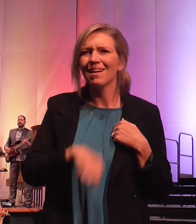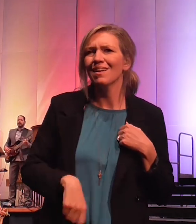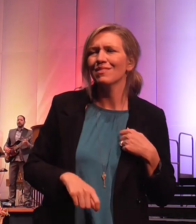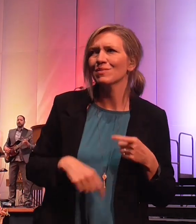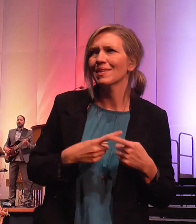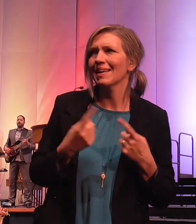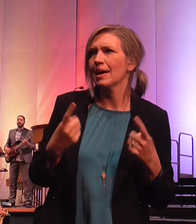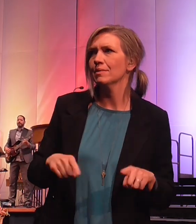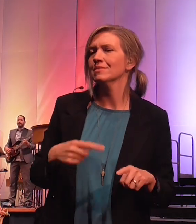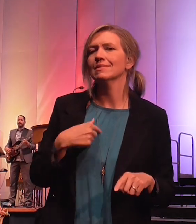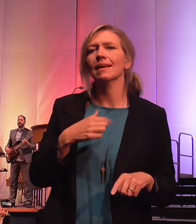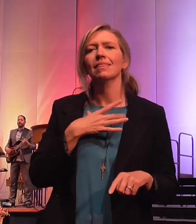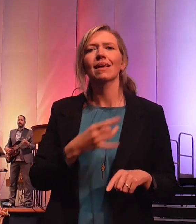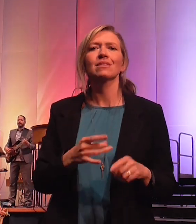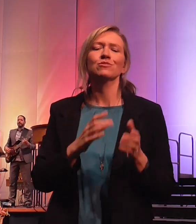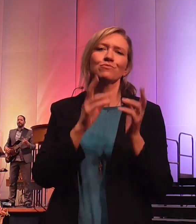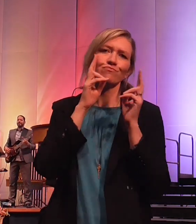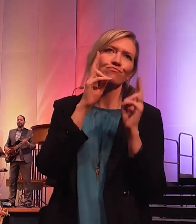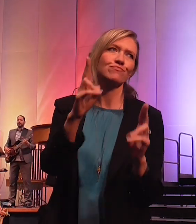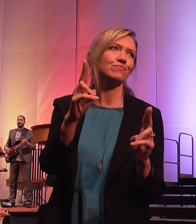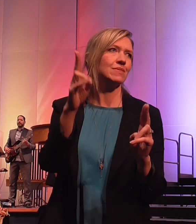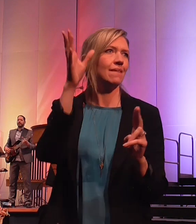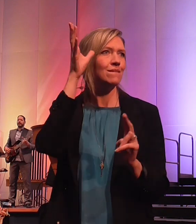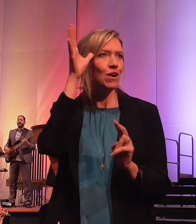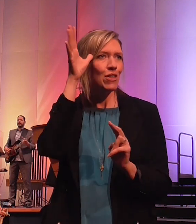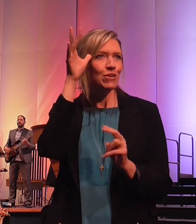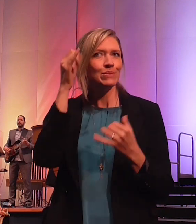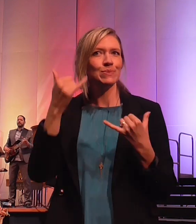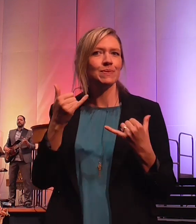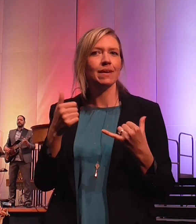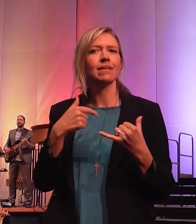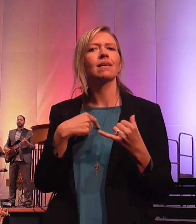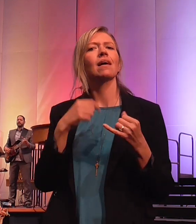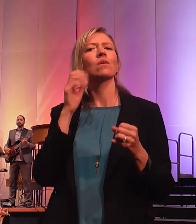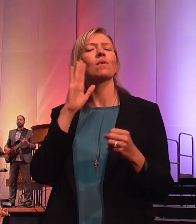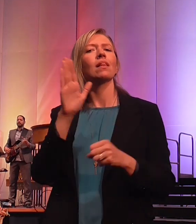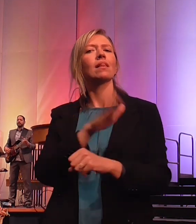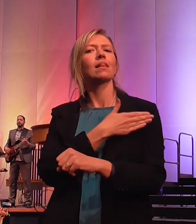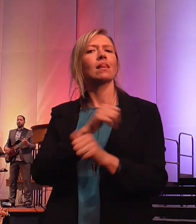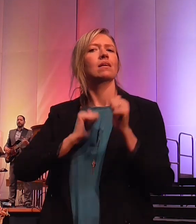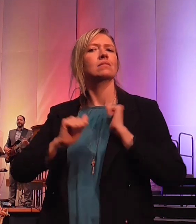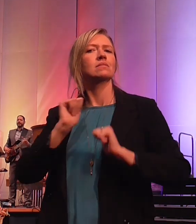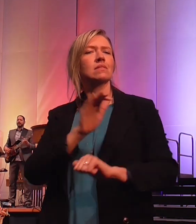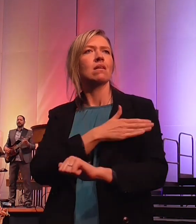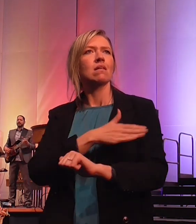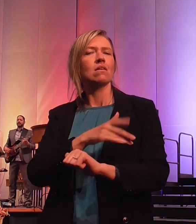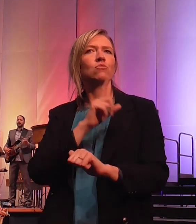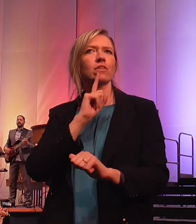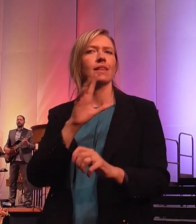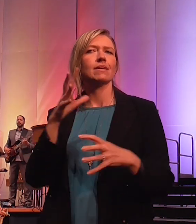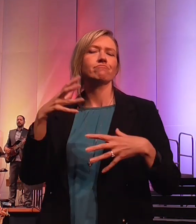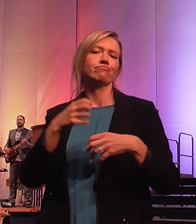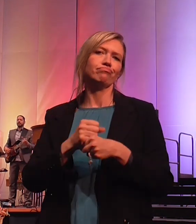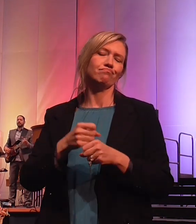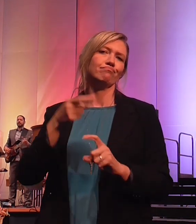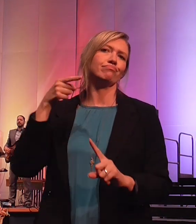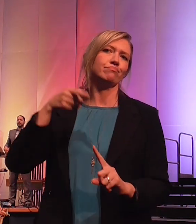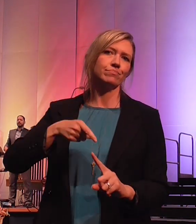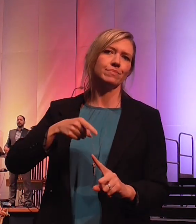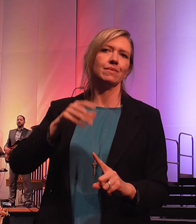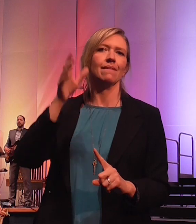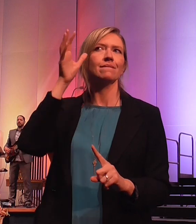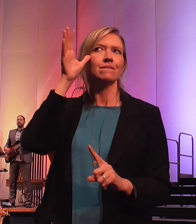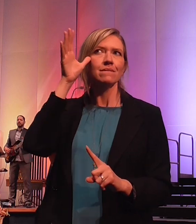happens. Anyway, I'd like to salute all of the fathers today, and I'm going to do a song that I think really encapsulates